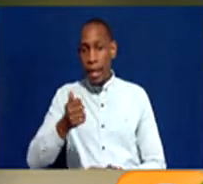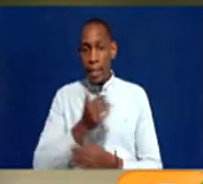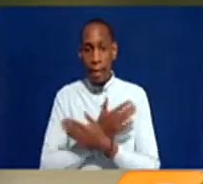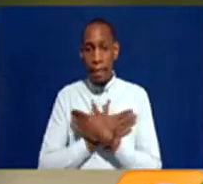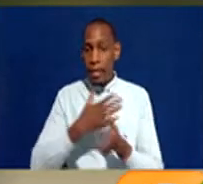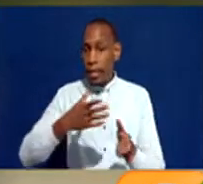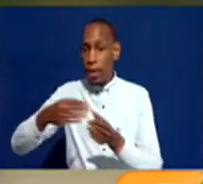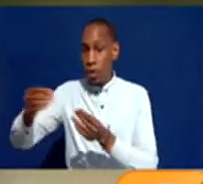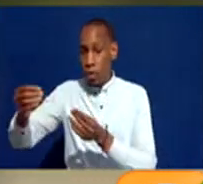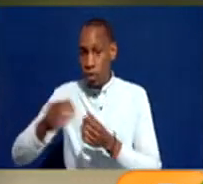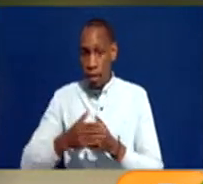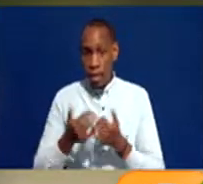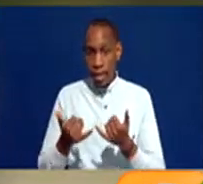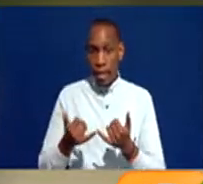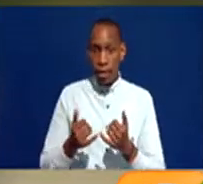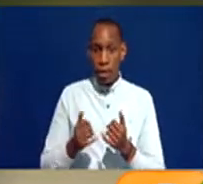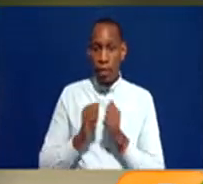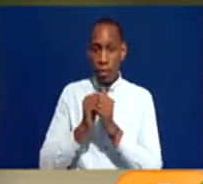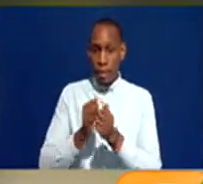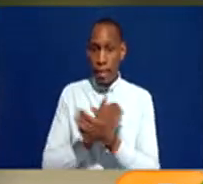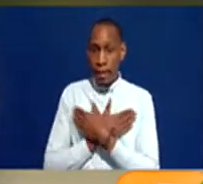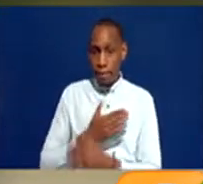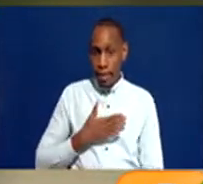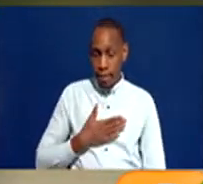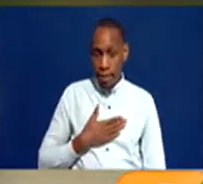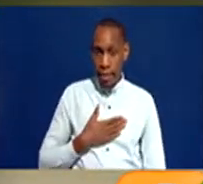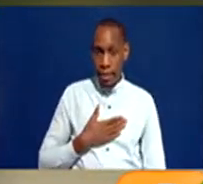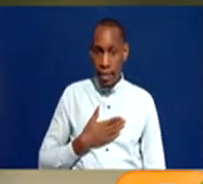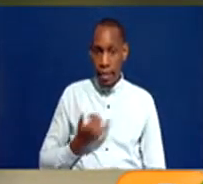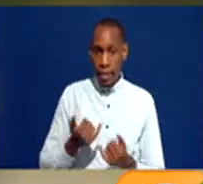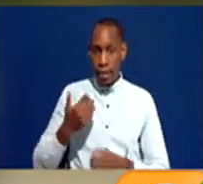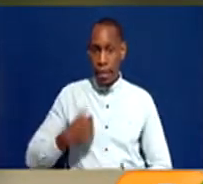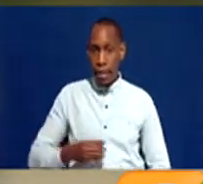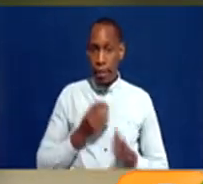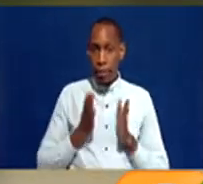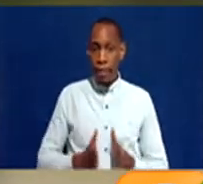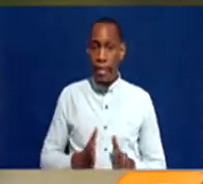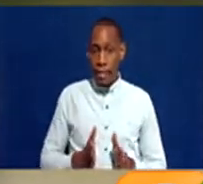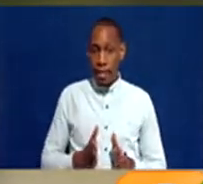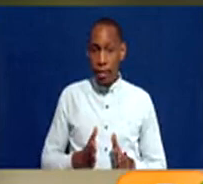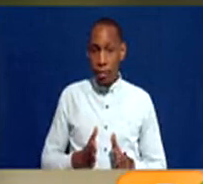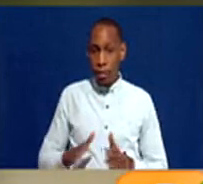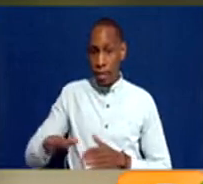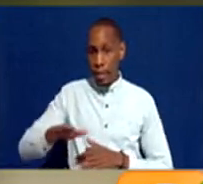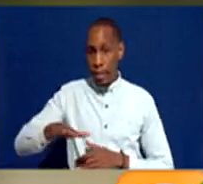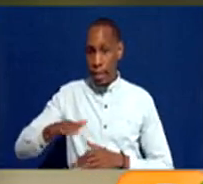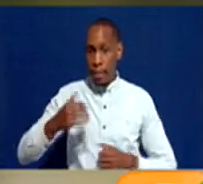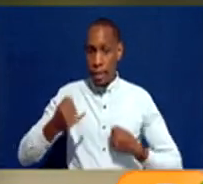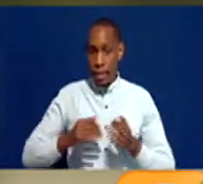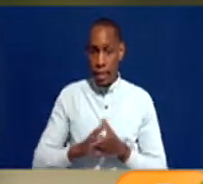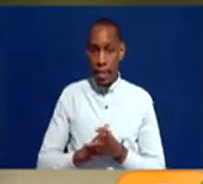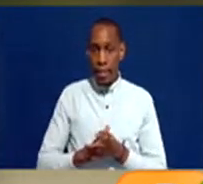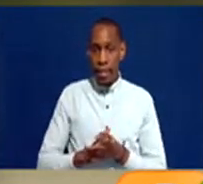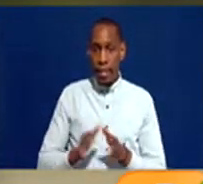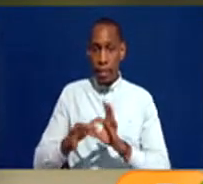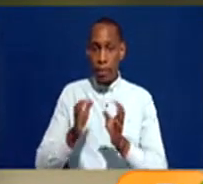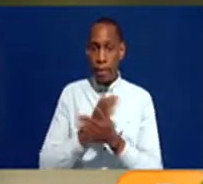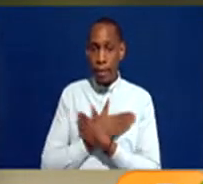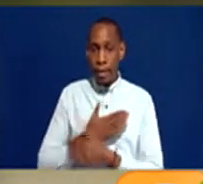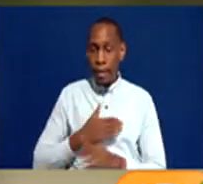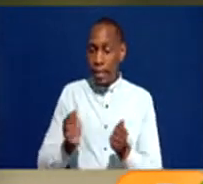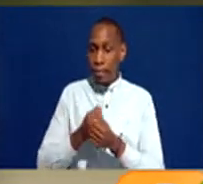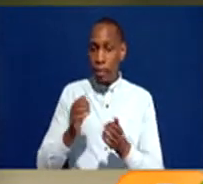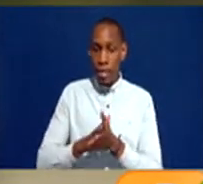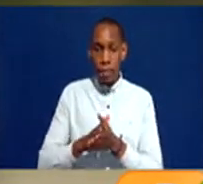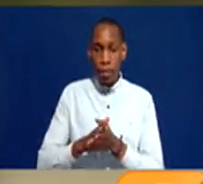left. So I was with my friend, being that me, I was a visitor there. I was with my friend because I couldn't